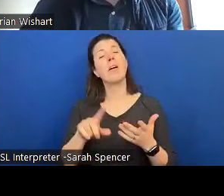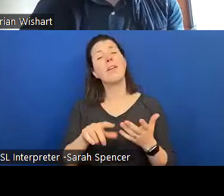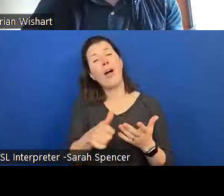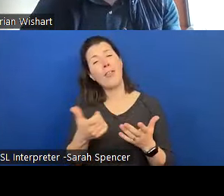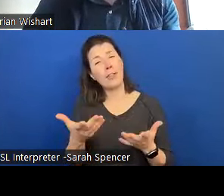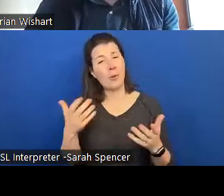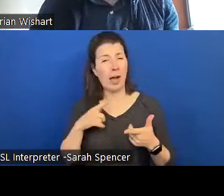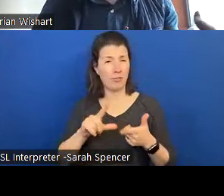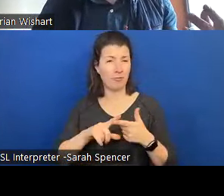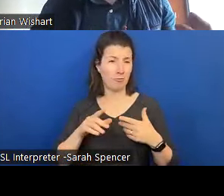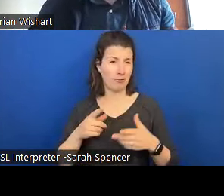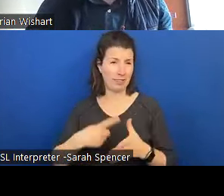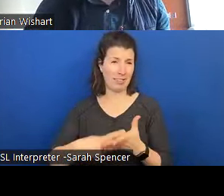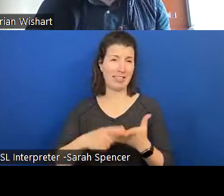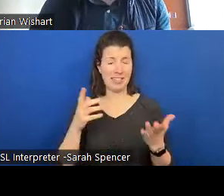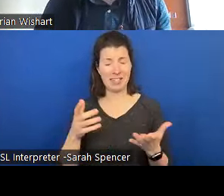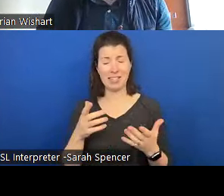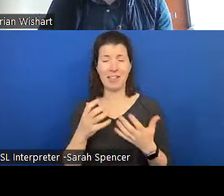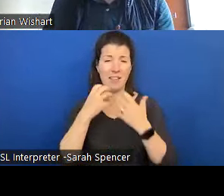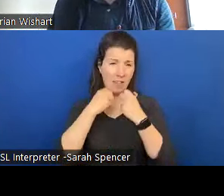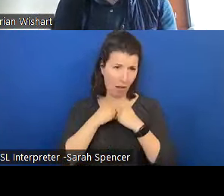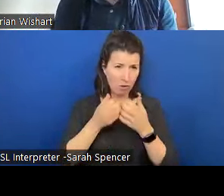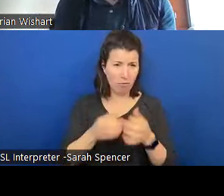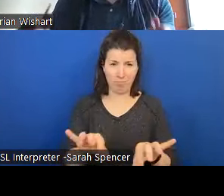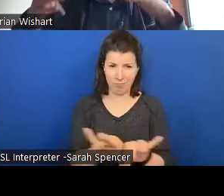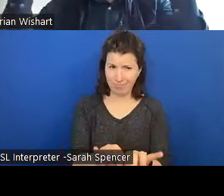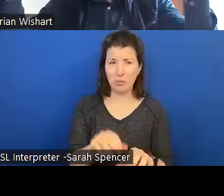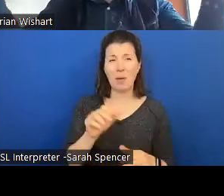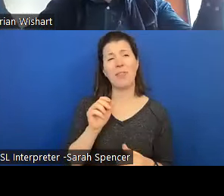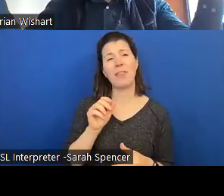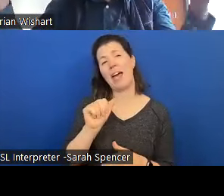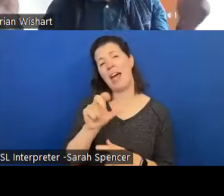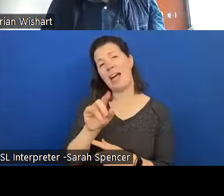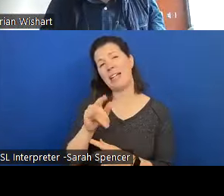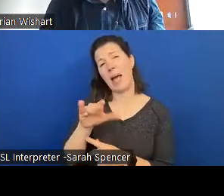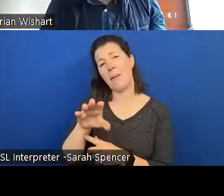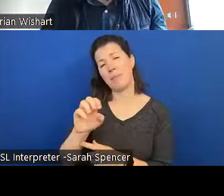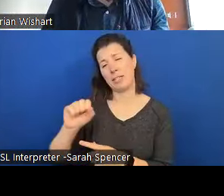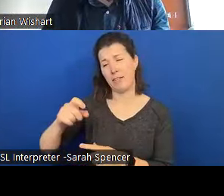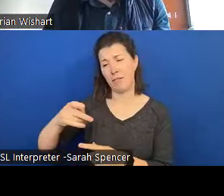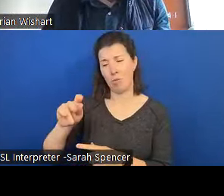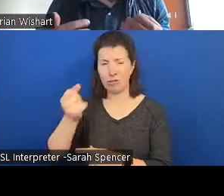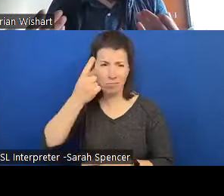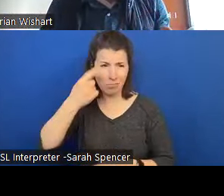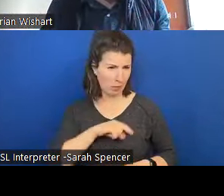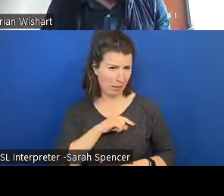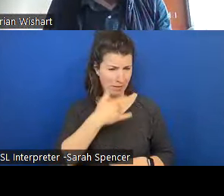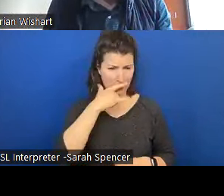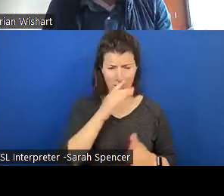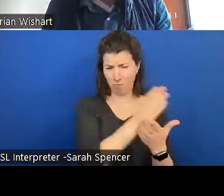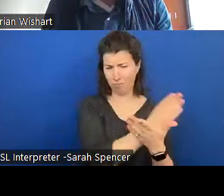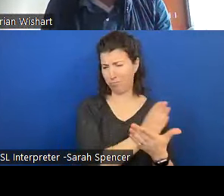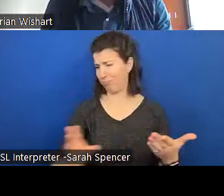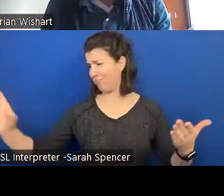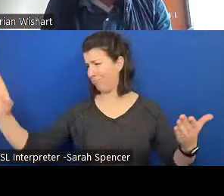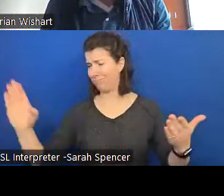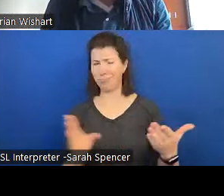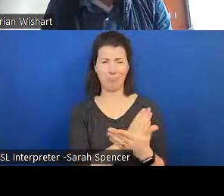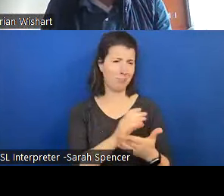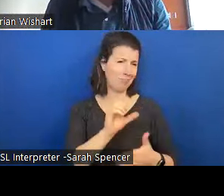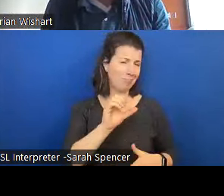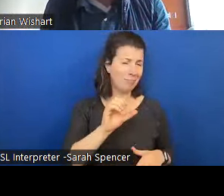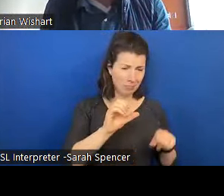opportunities available within adaptive sports. We have kids, again, on all spectrums, and we've had nice discussions